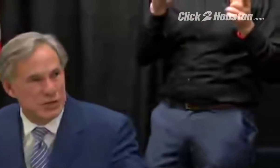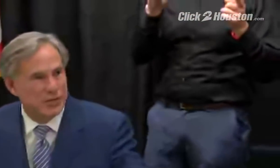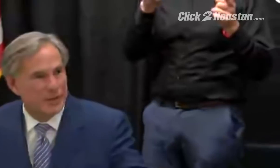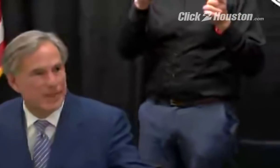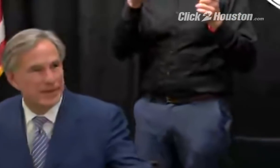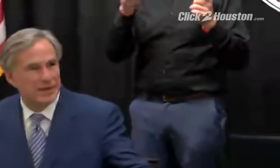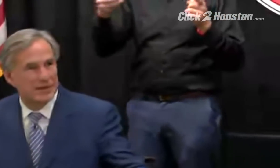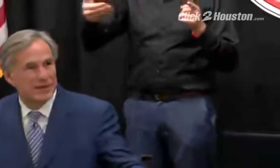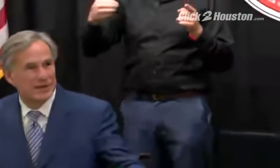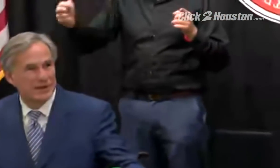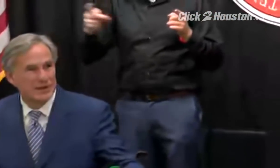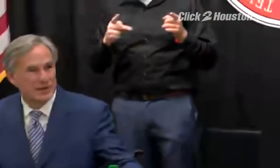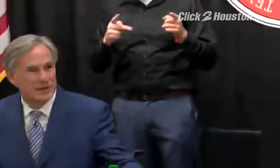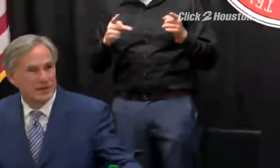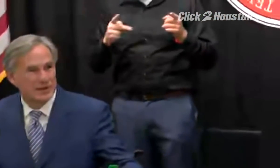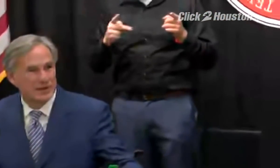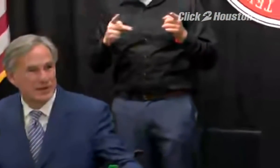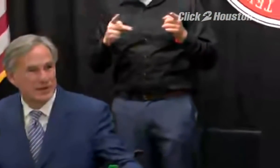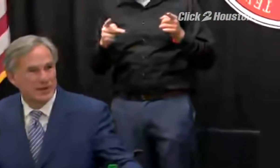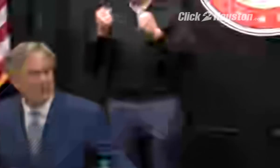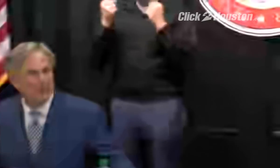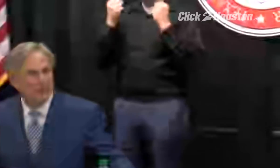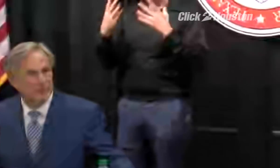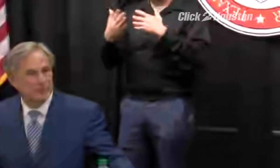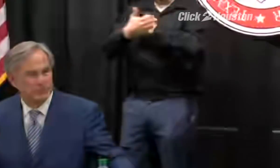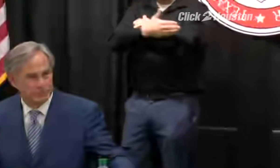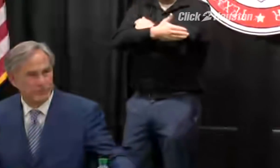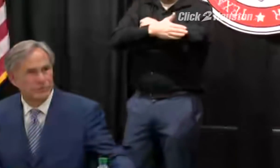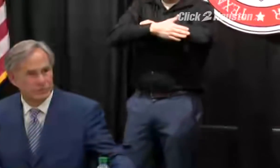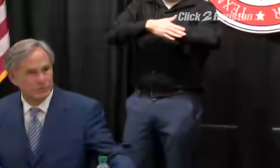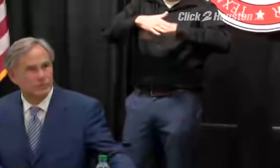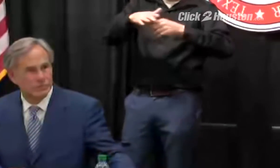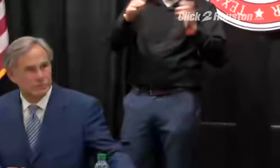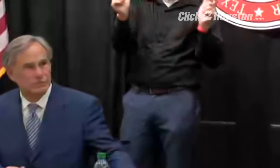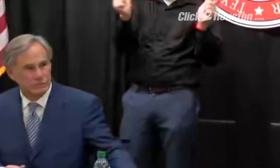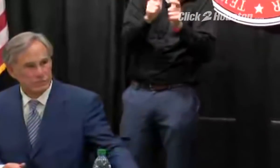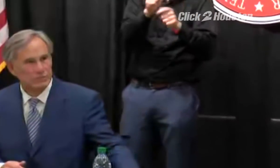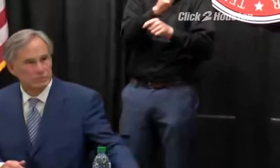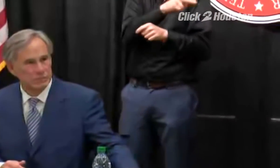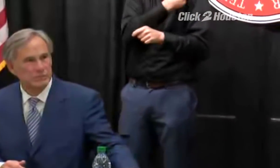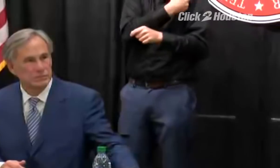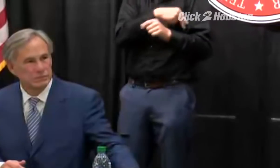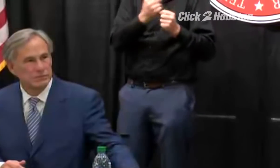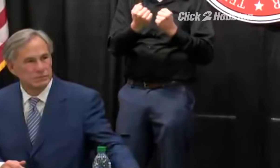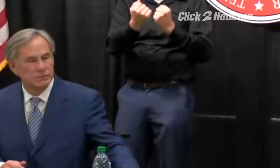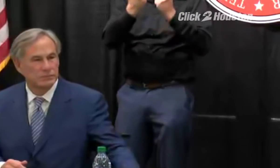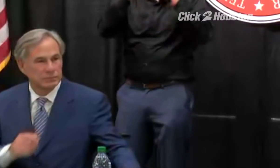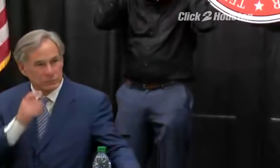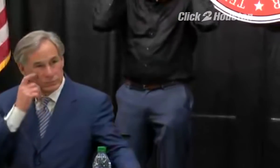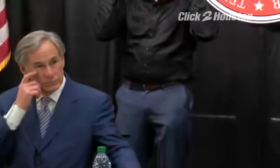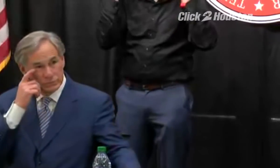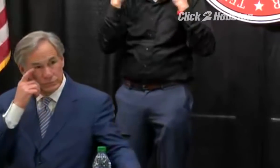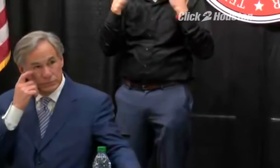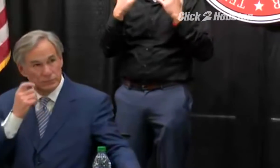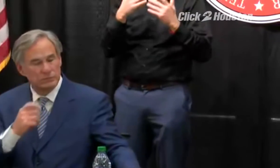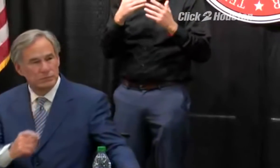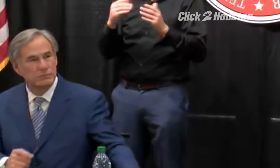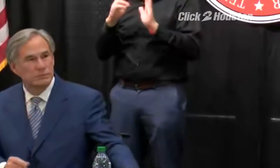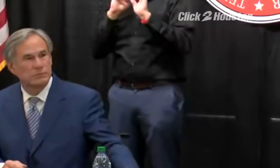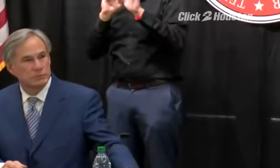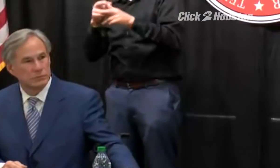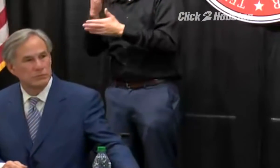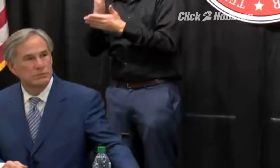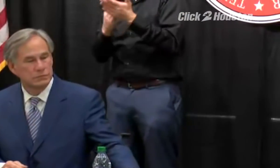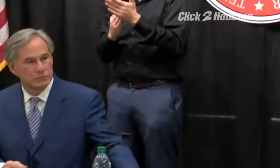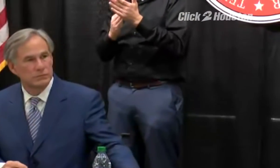Thank you. So there are many rural hospitals having a tough time being overwhelmed with COVID patients. We reported some hospitals here in West Texas trying